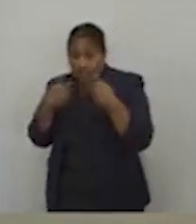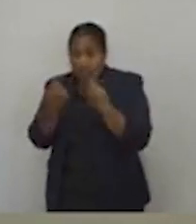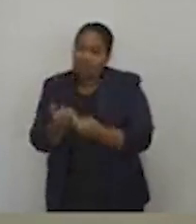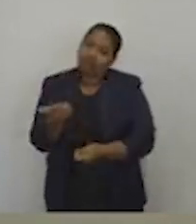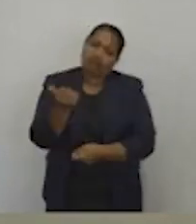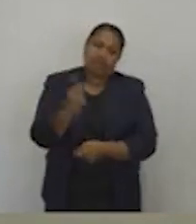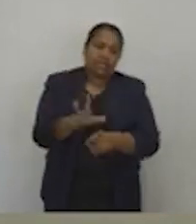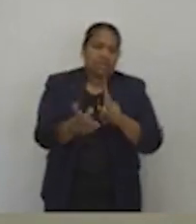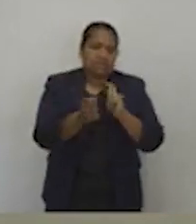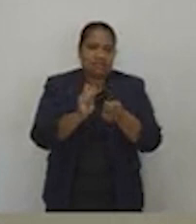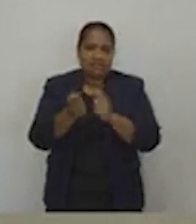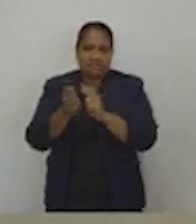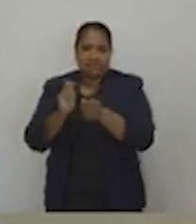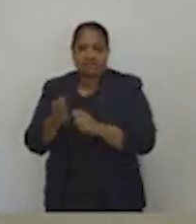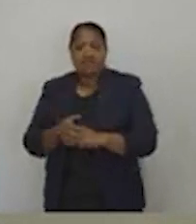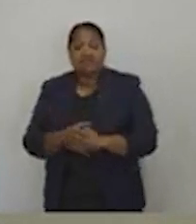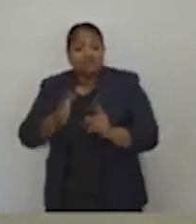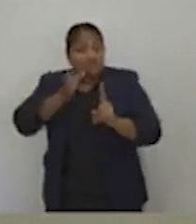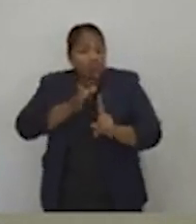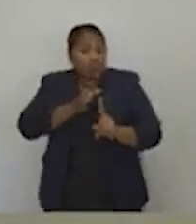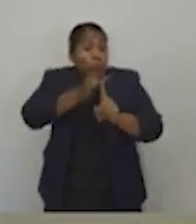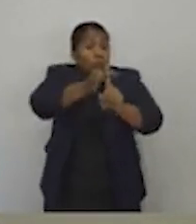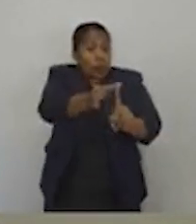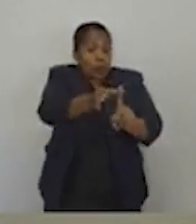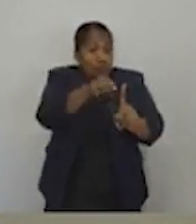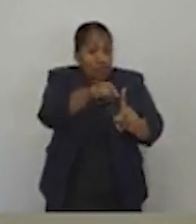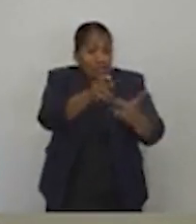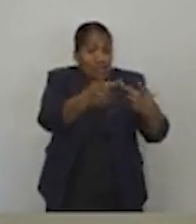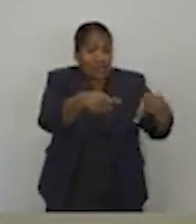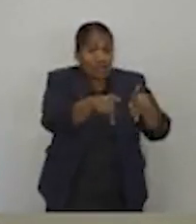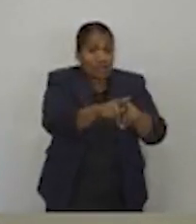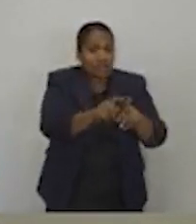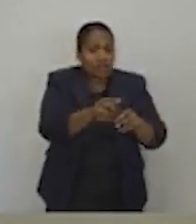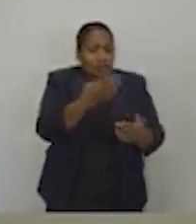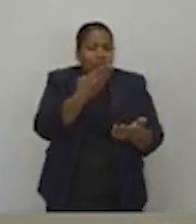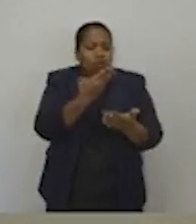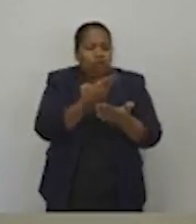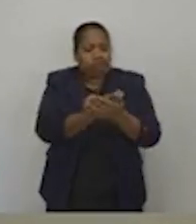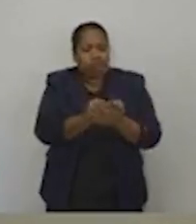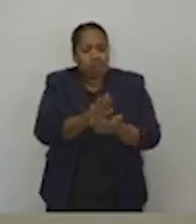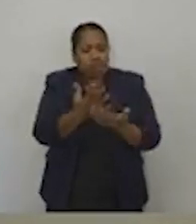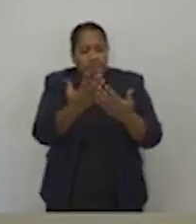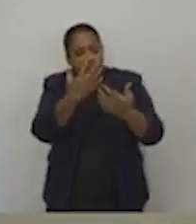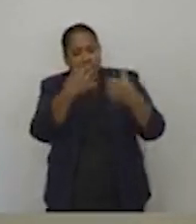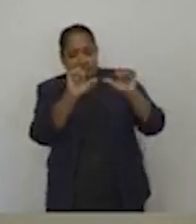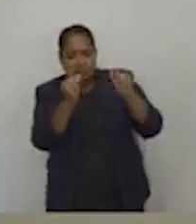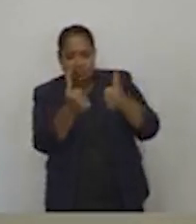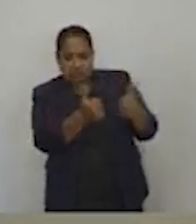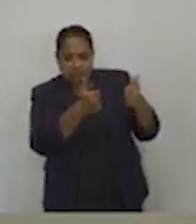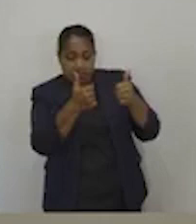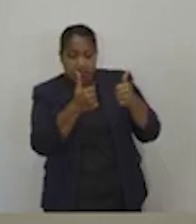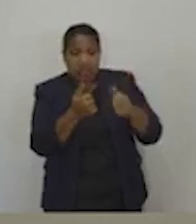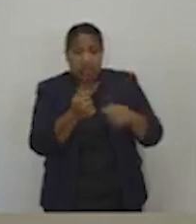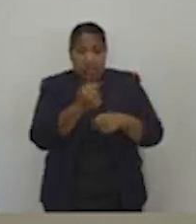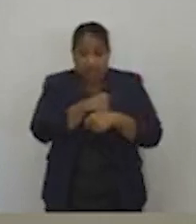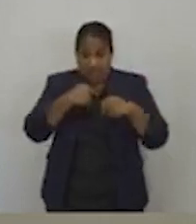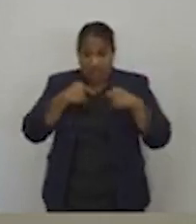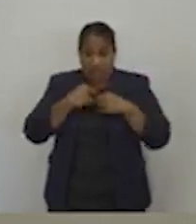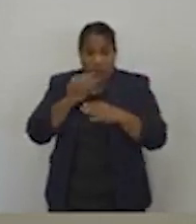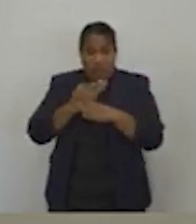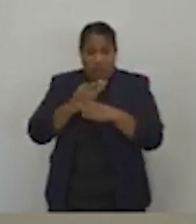Our isolation units have proven successful at containing the virus, and our frontline workers know their